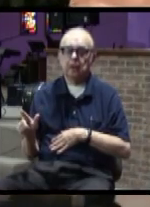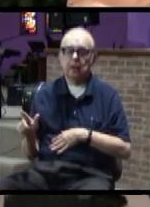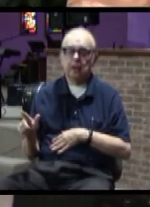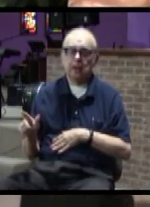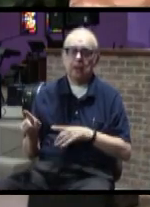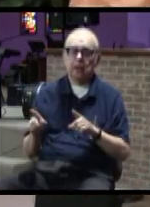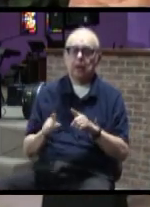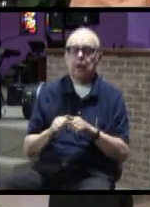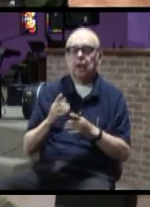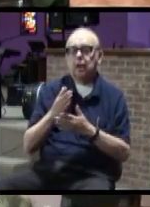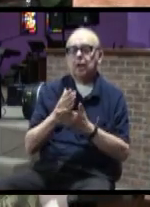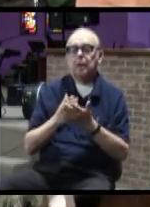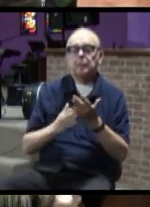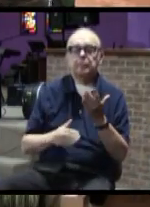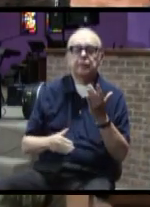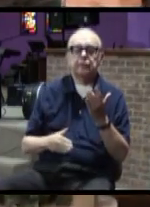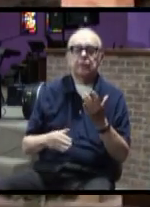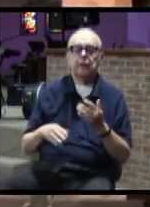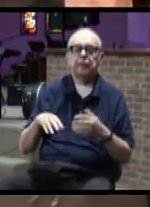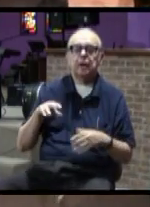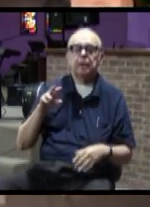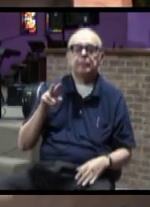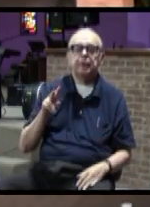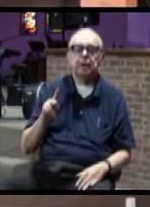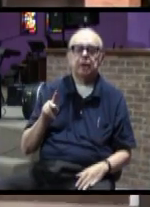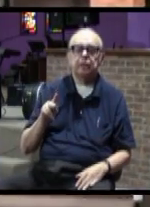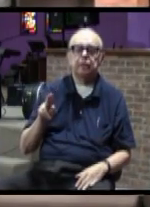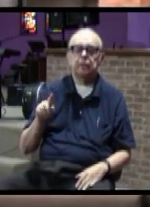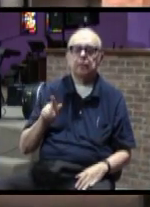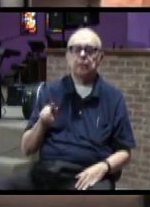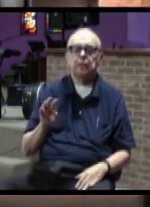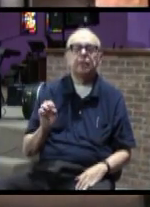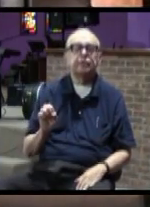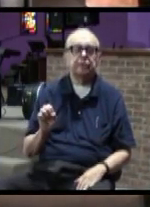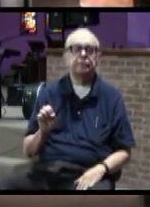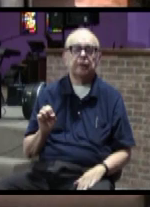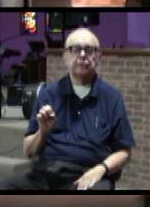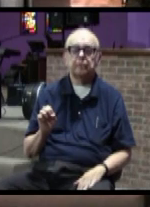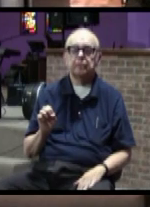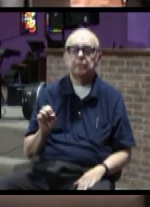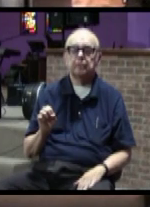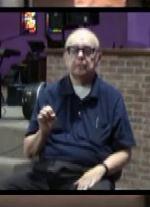all like pieces of a jigsaw puzzle.